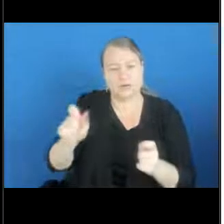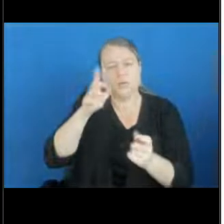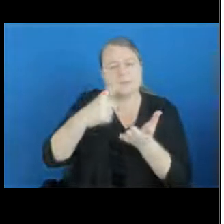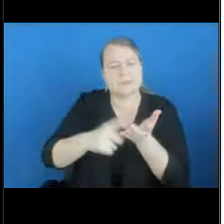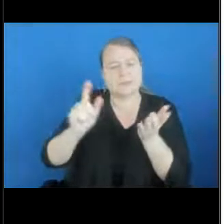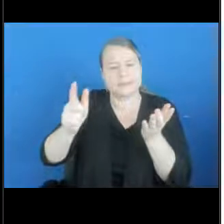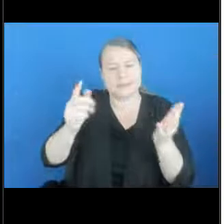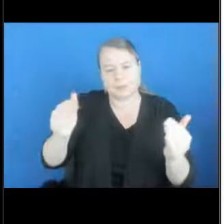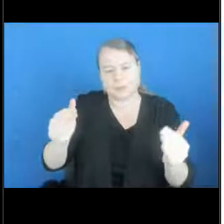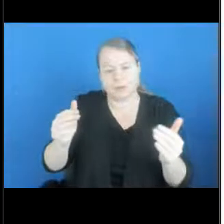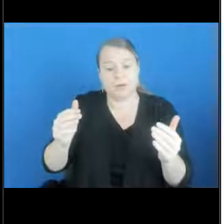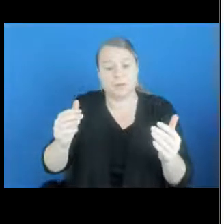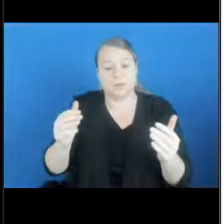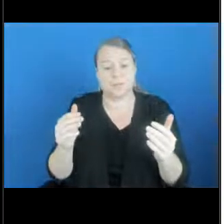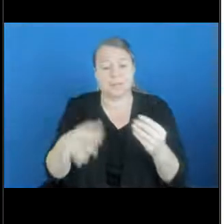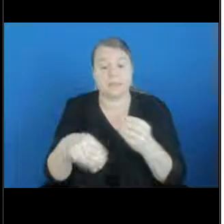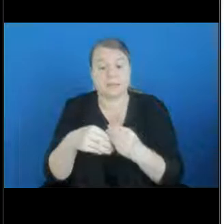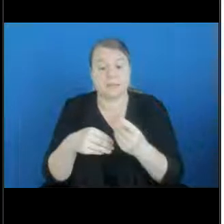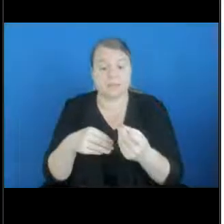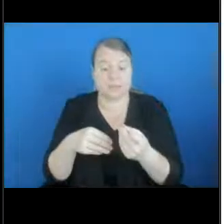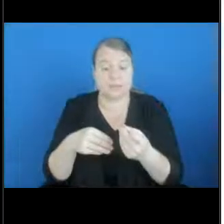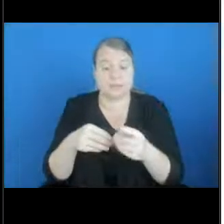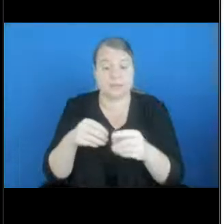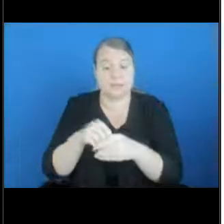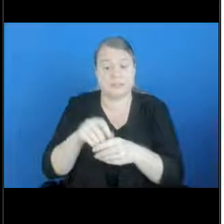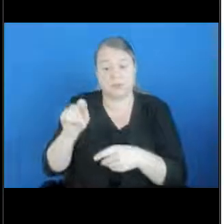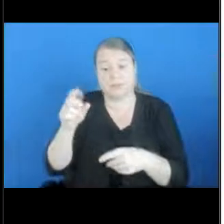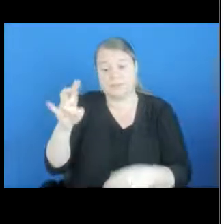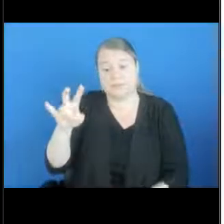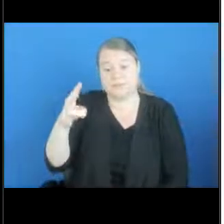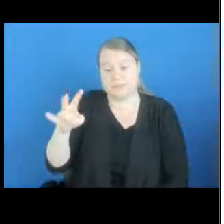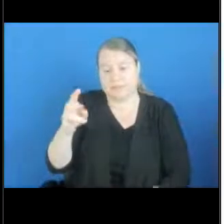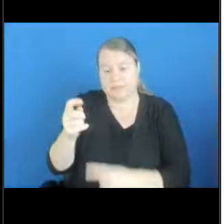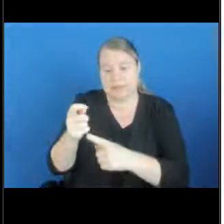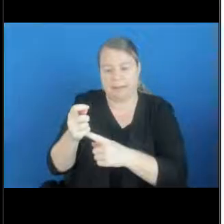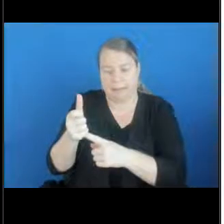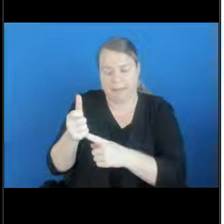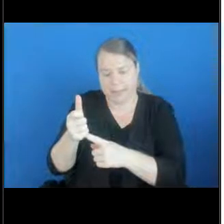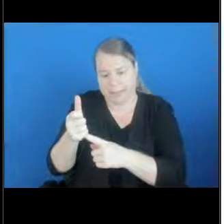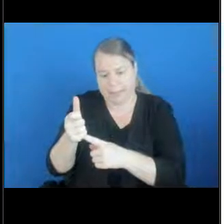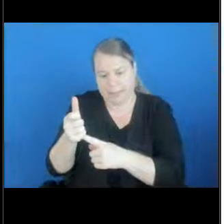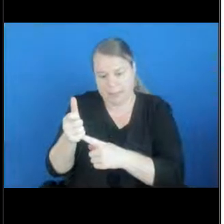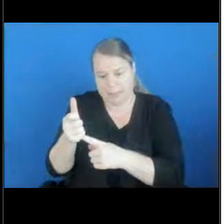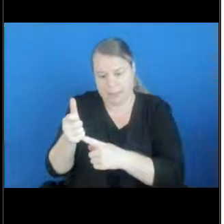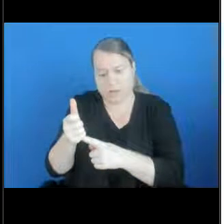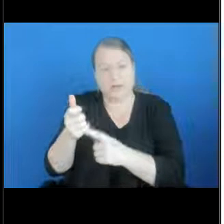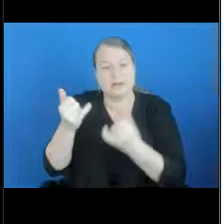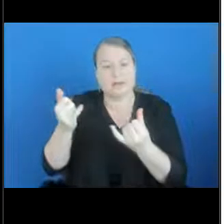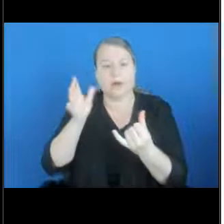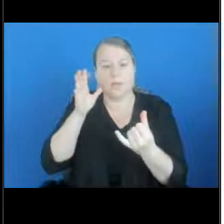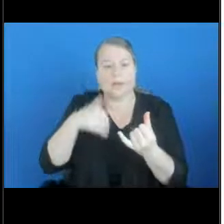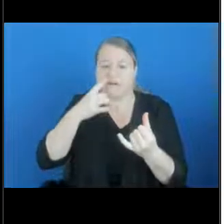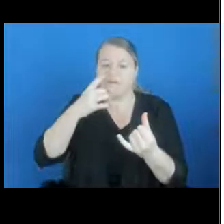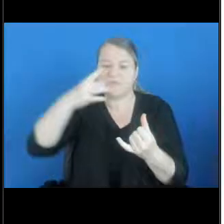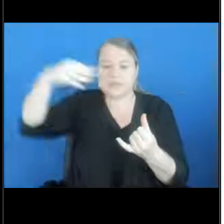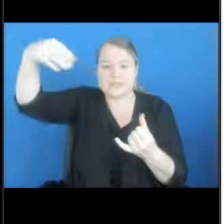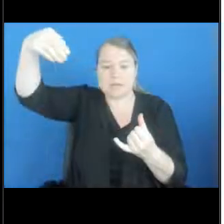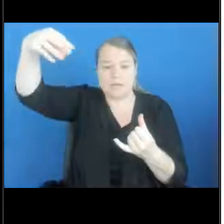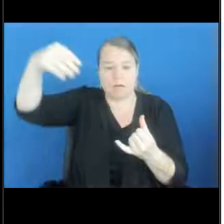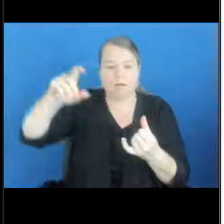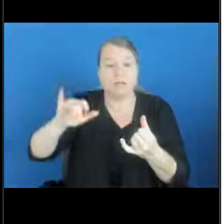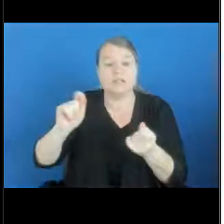on the east end of the station site in 2017 has been eliminated in favor of a signalized intersection. This change was a result